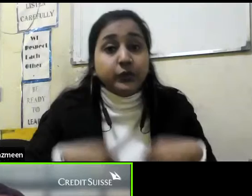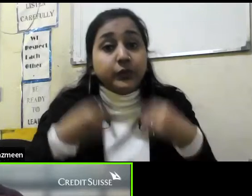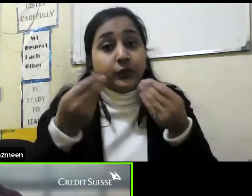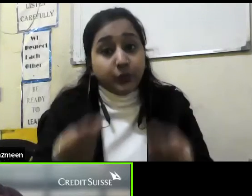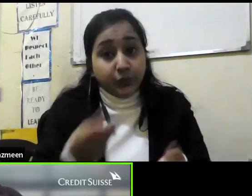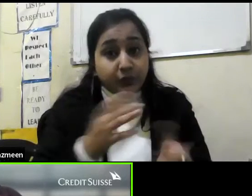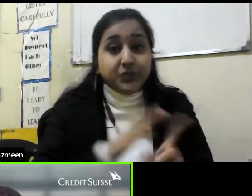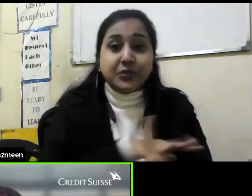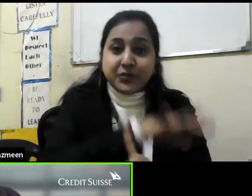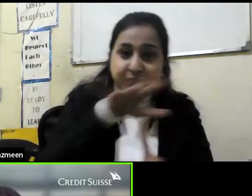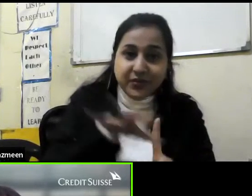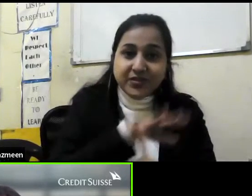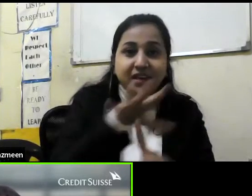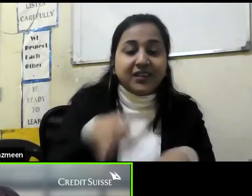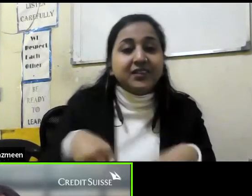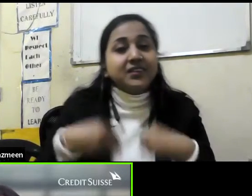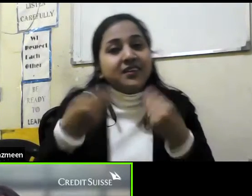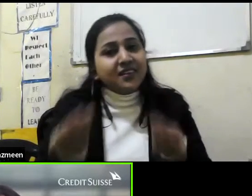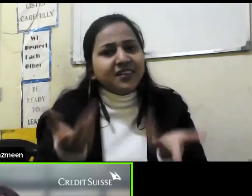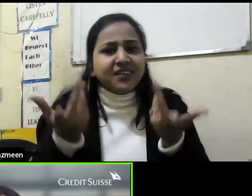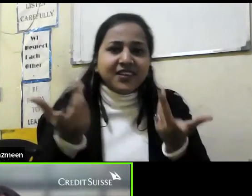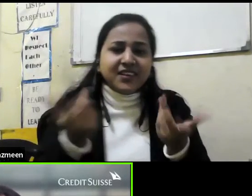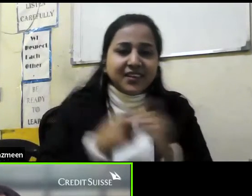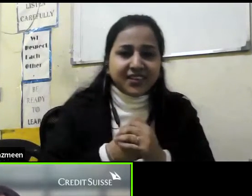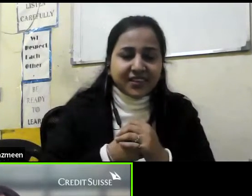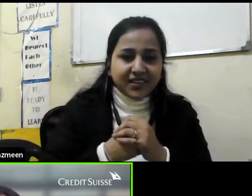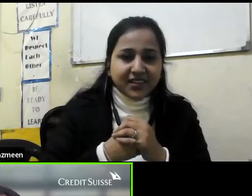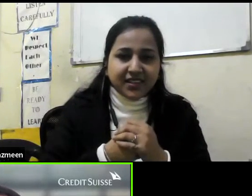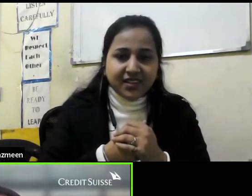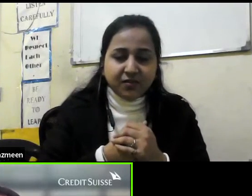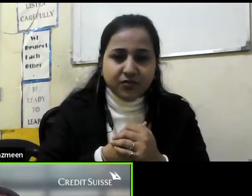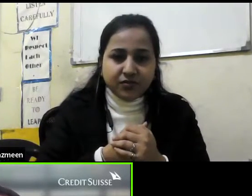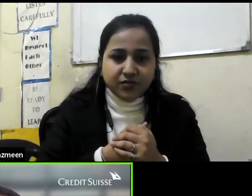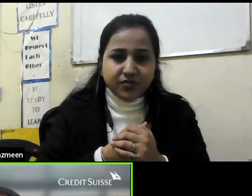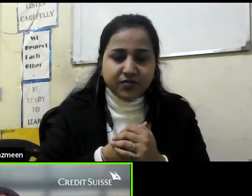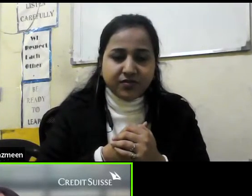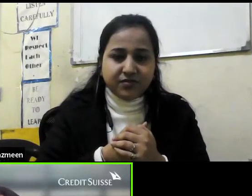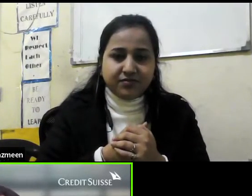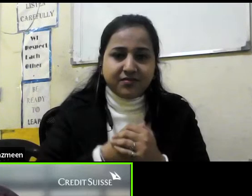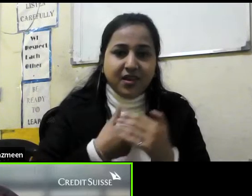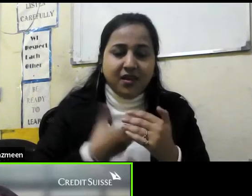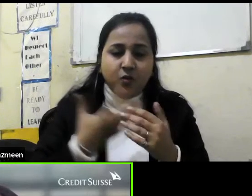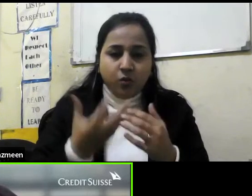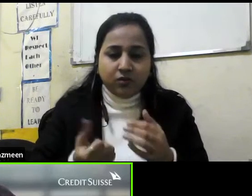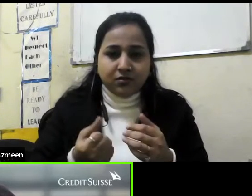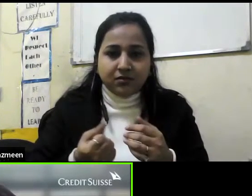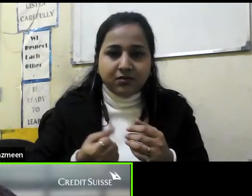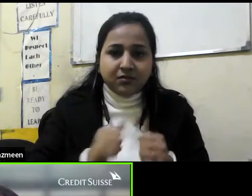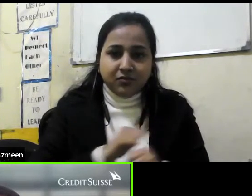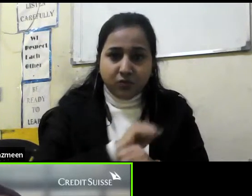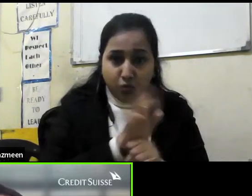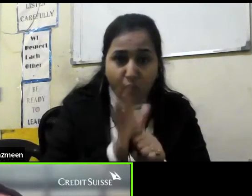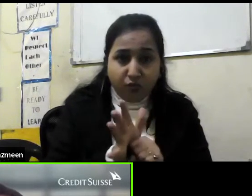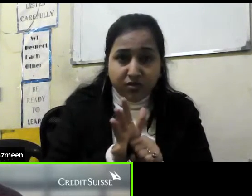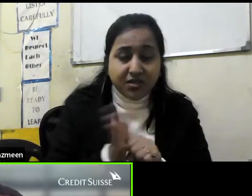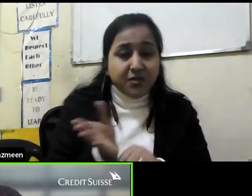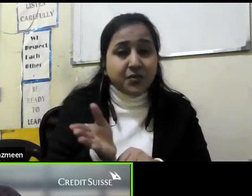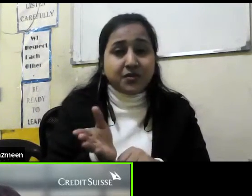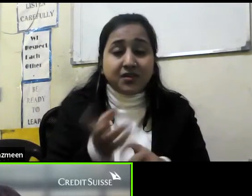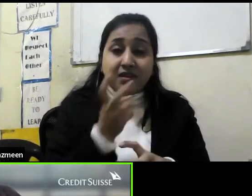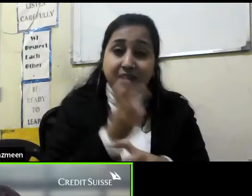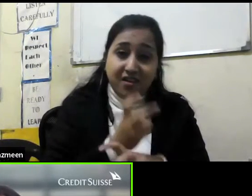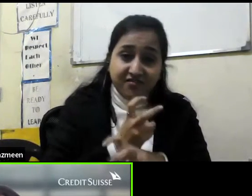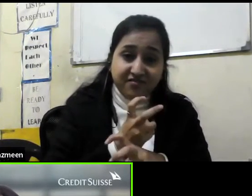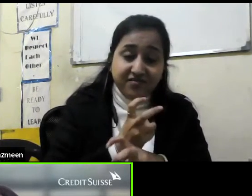the society, which is, of course, extremely difficult at the moment. And COVID just makes it tough, and COVID also